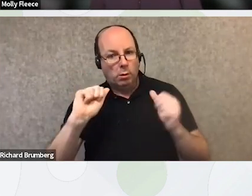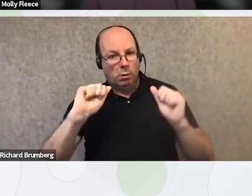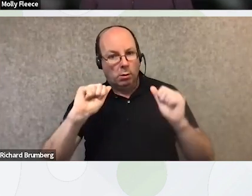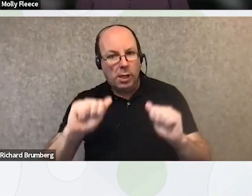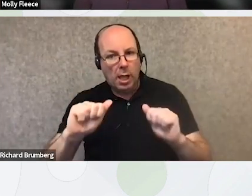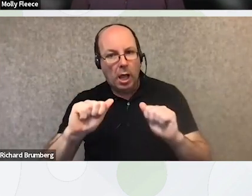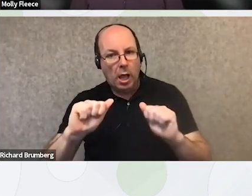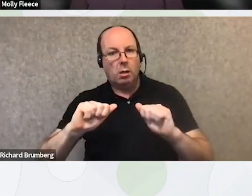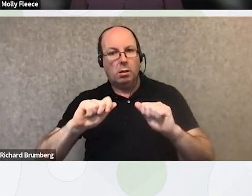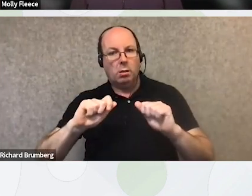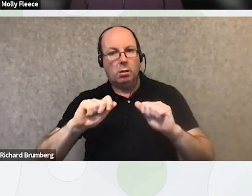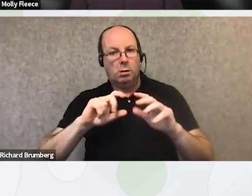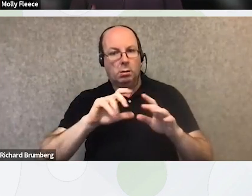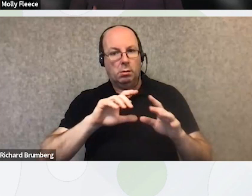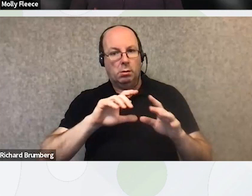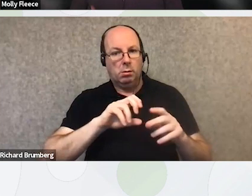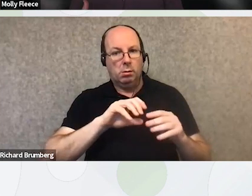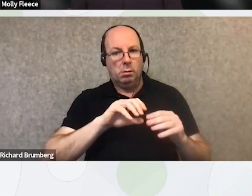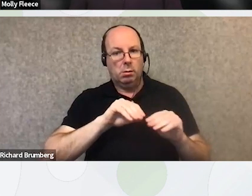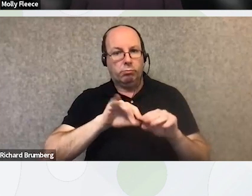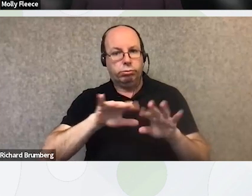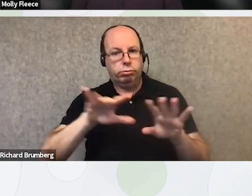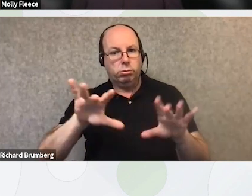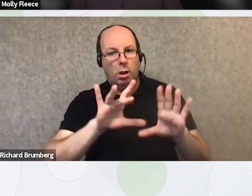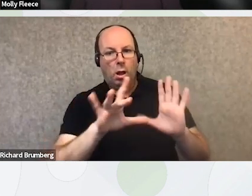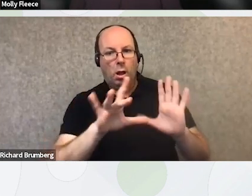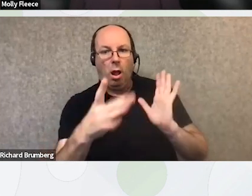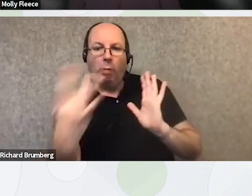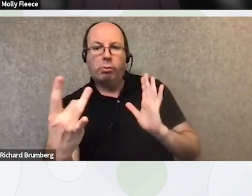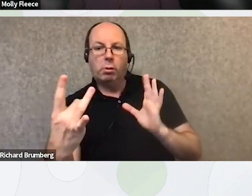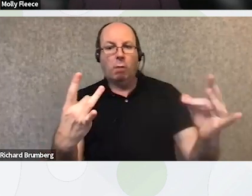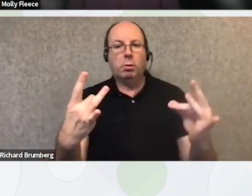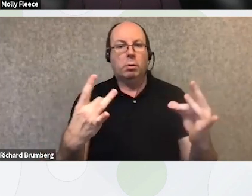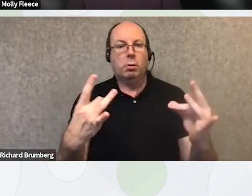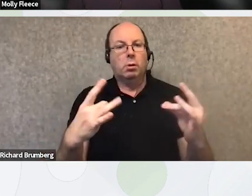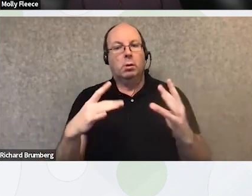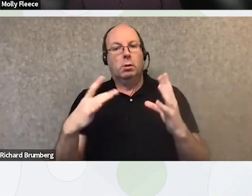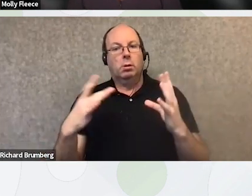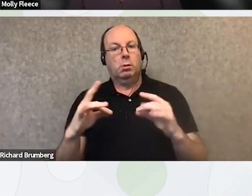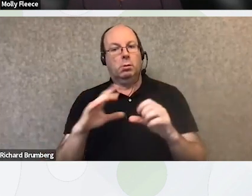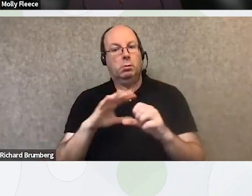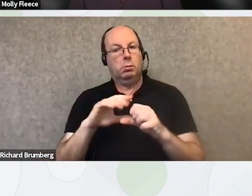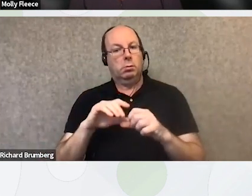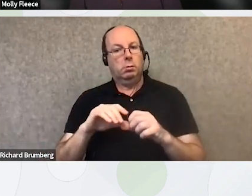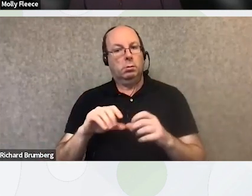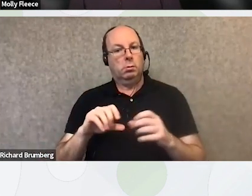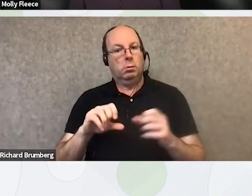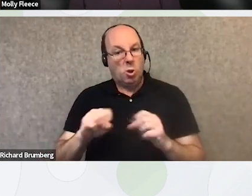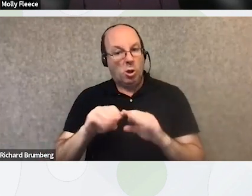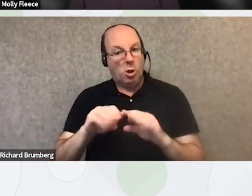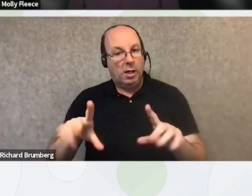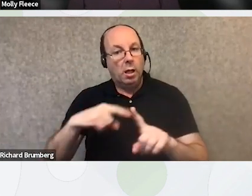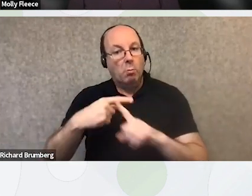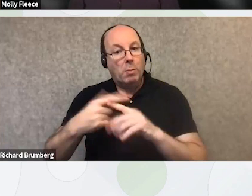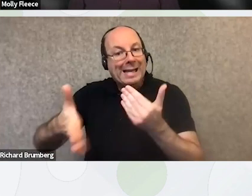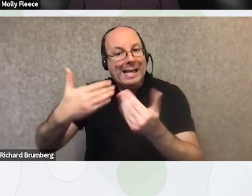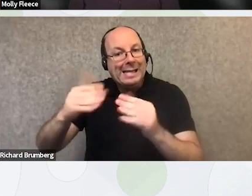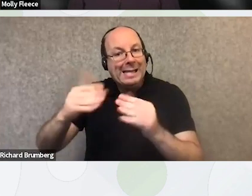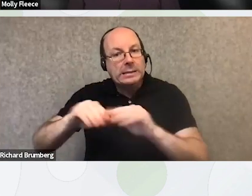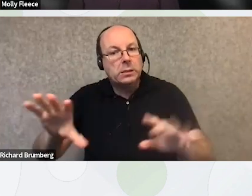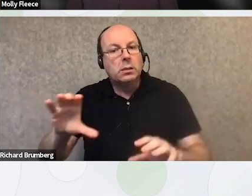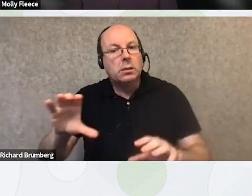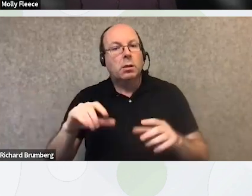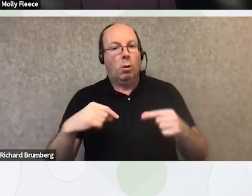occurs by governing not only the infectivity of that respiratory virus, as well as the contagiousness of the infected